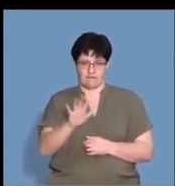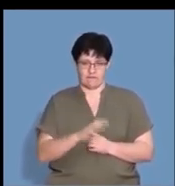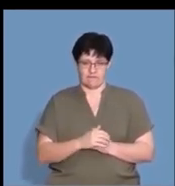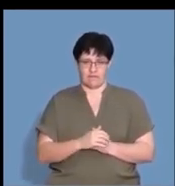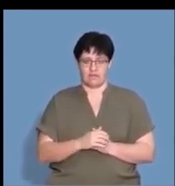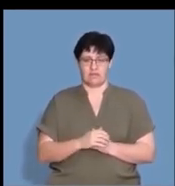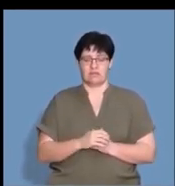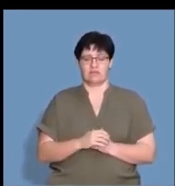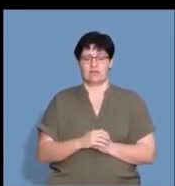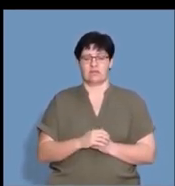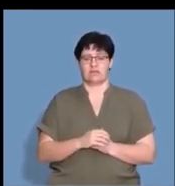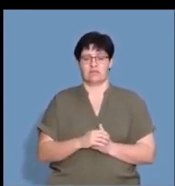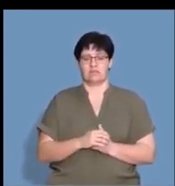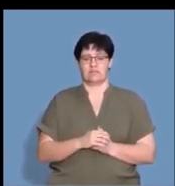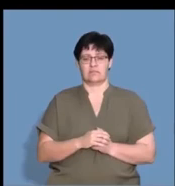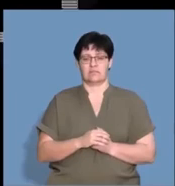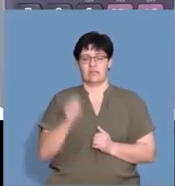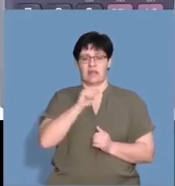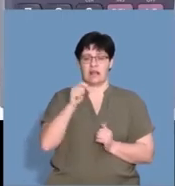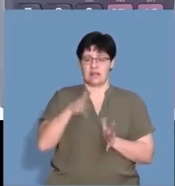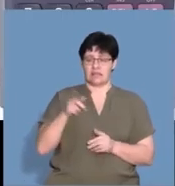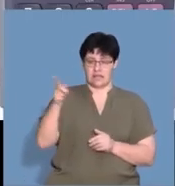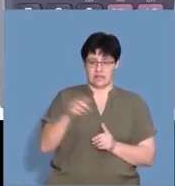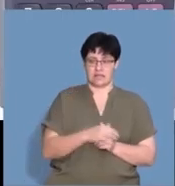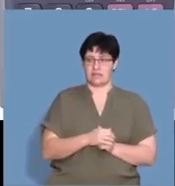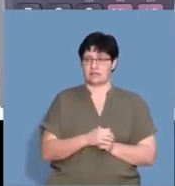383,5. Get my calculator out.